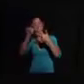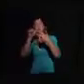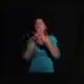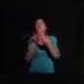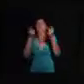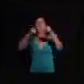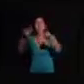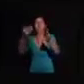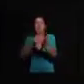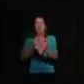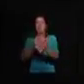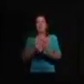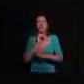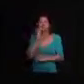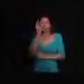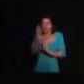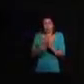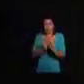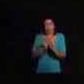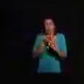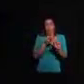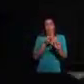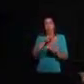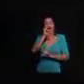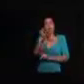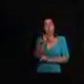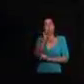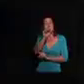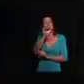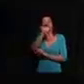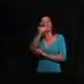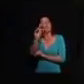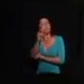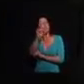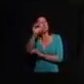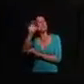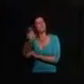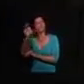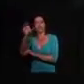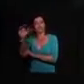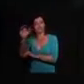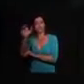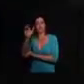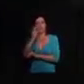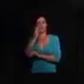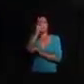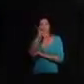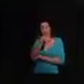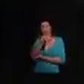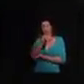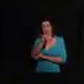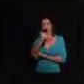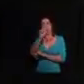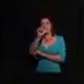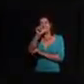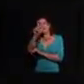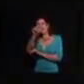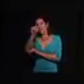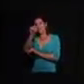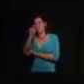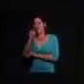of the Make a Change Canada team. First is Mary Alton, who is the Employment Case Manager and has